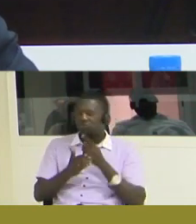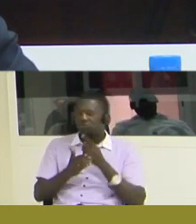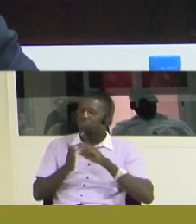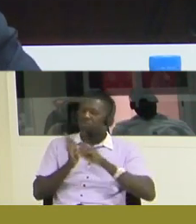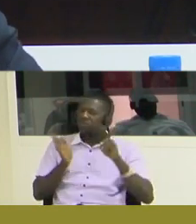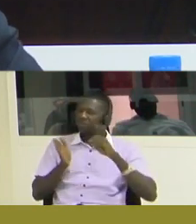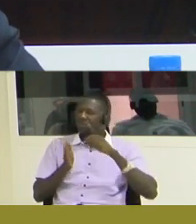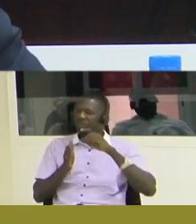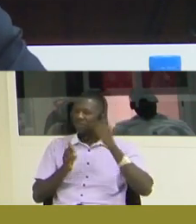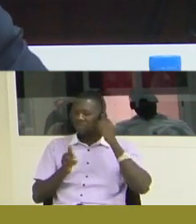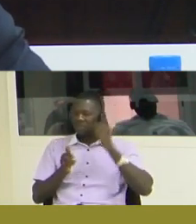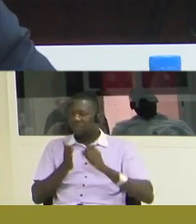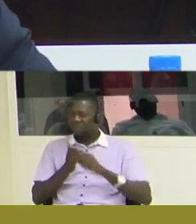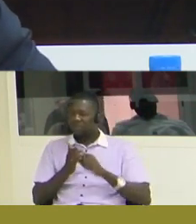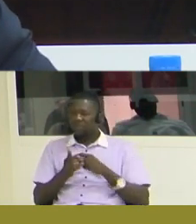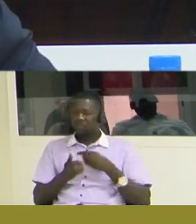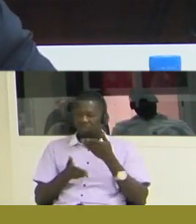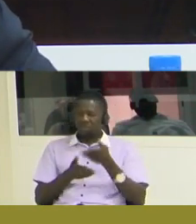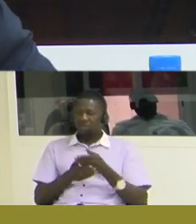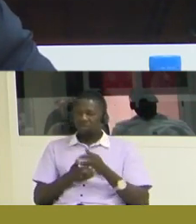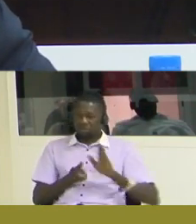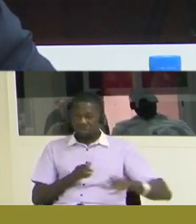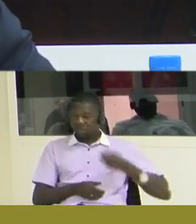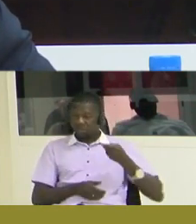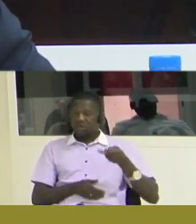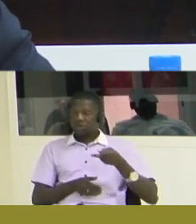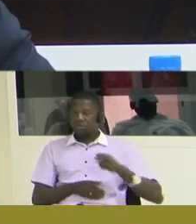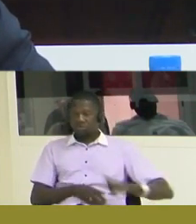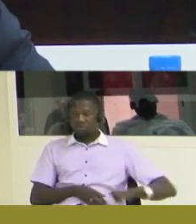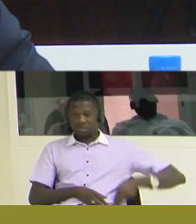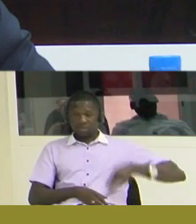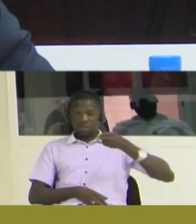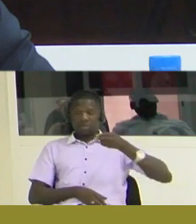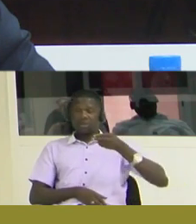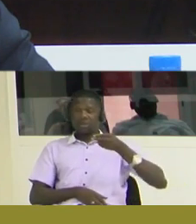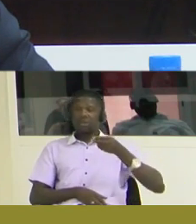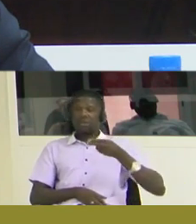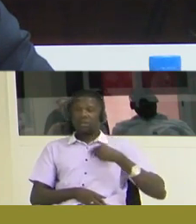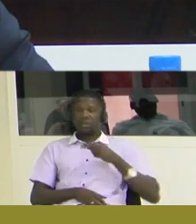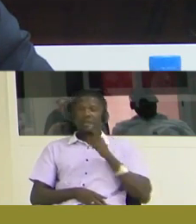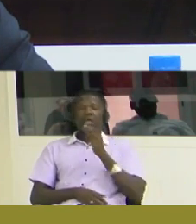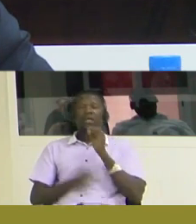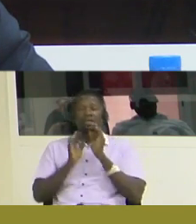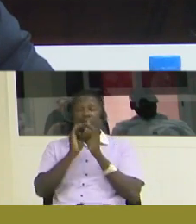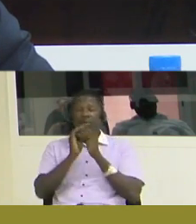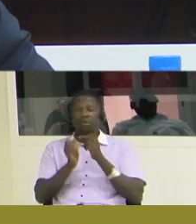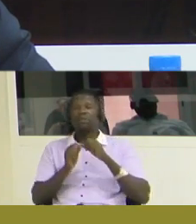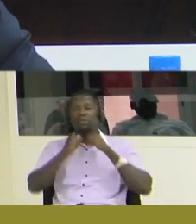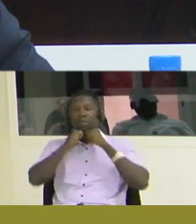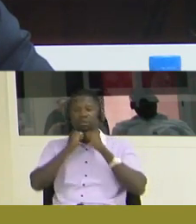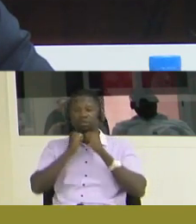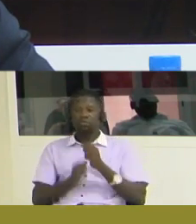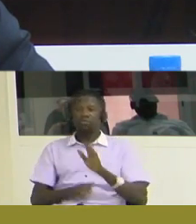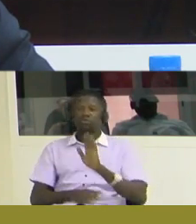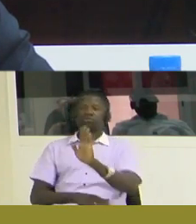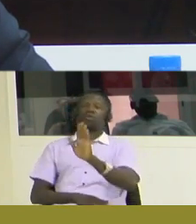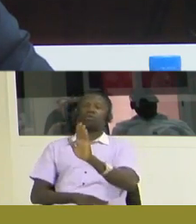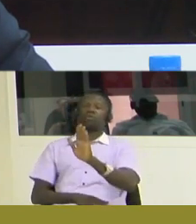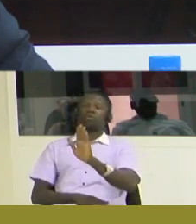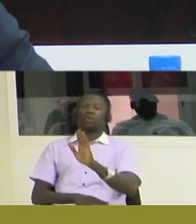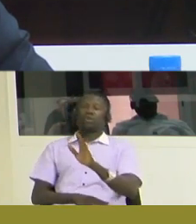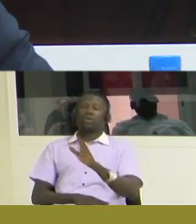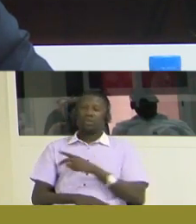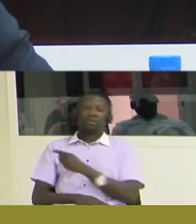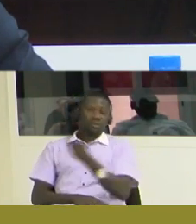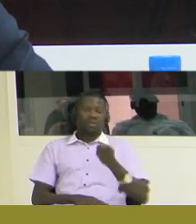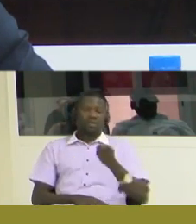came out with my pistol and I told Santa Bali to halt he was in front and they halted